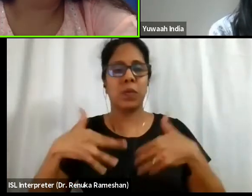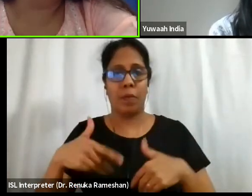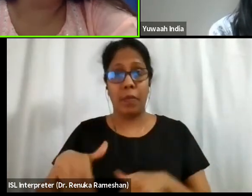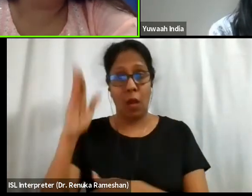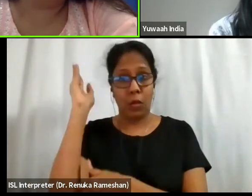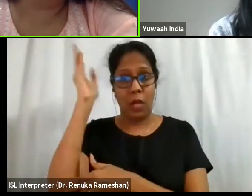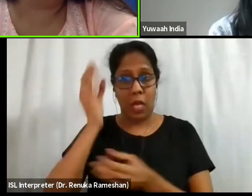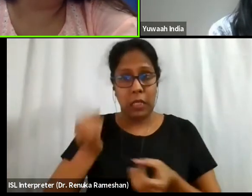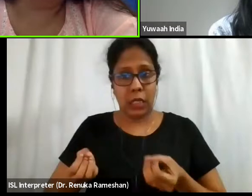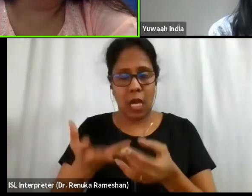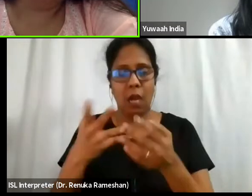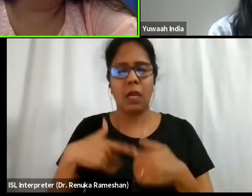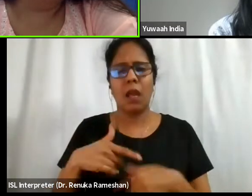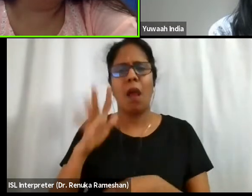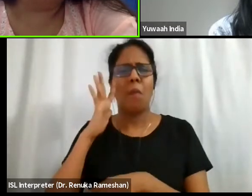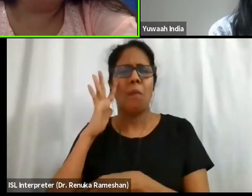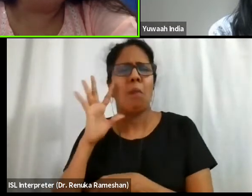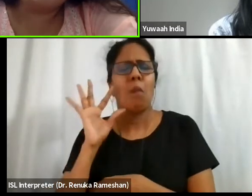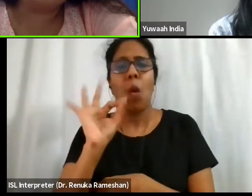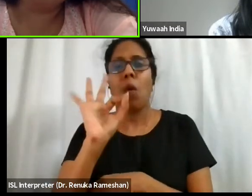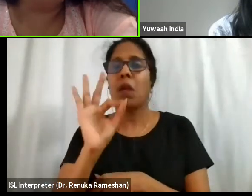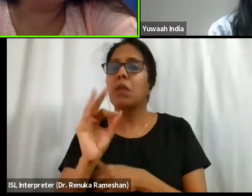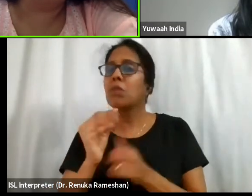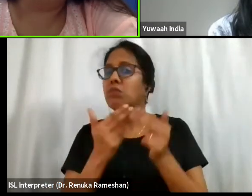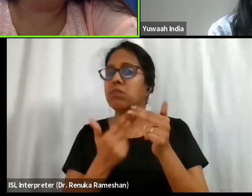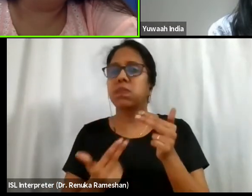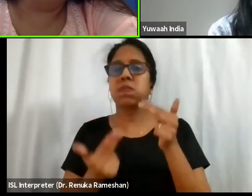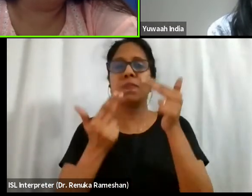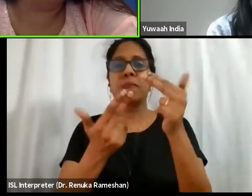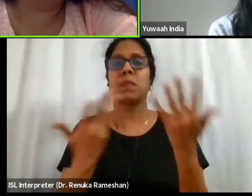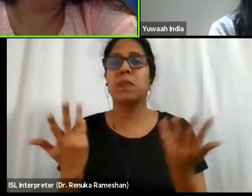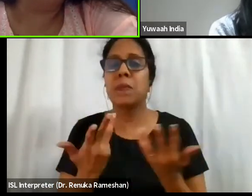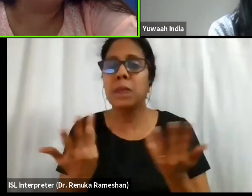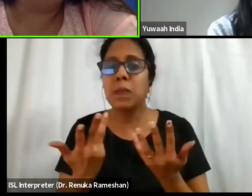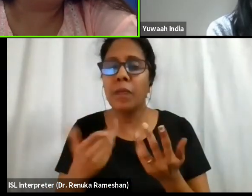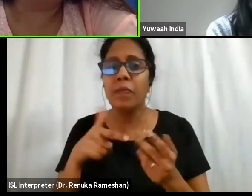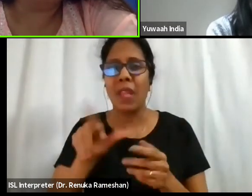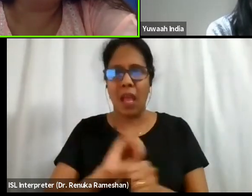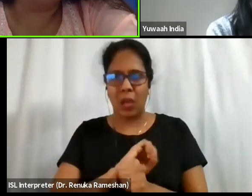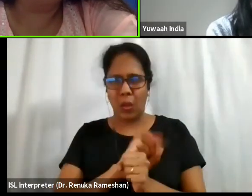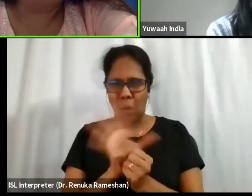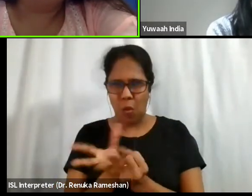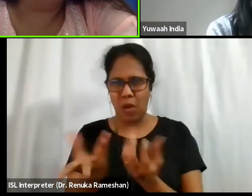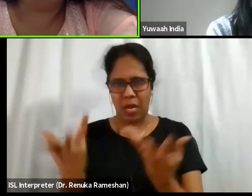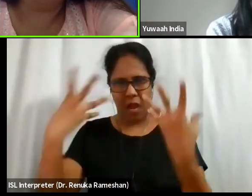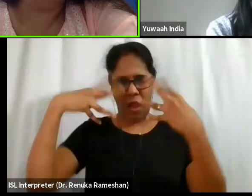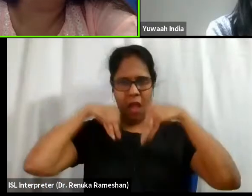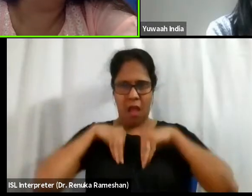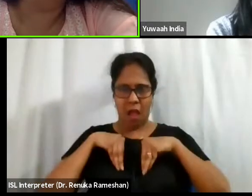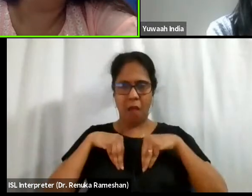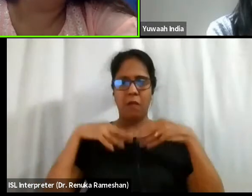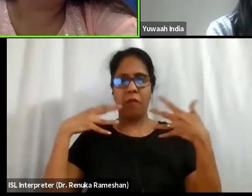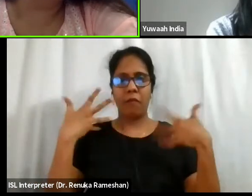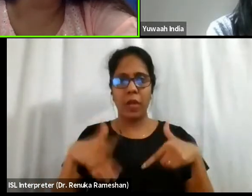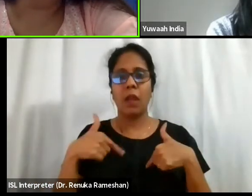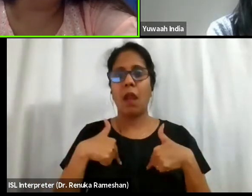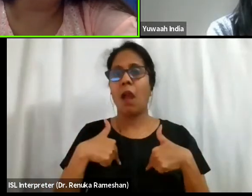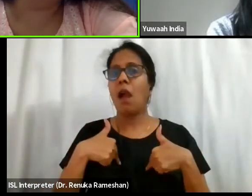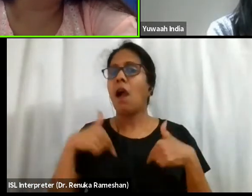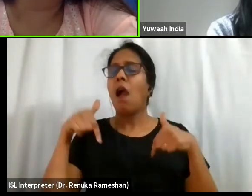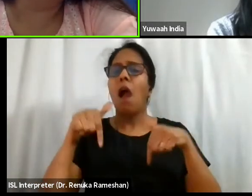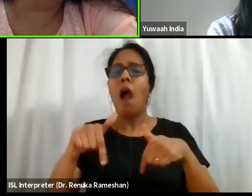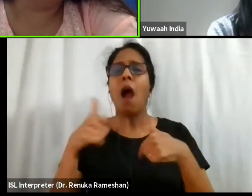thing which I would like to stress that most of the people with corona infection, they recover